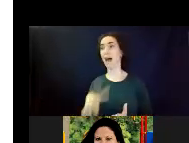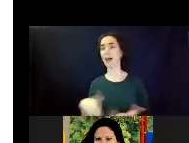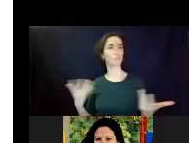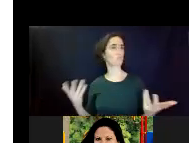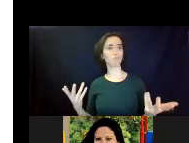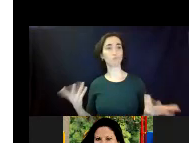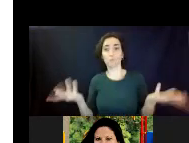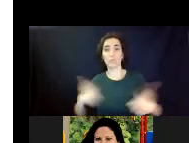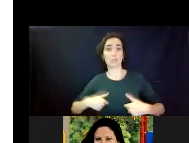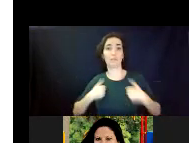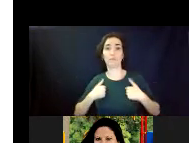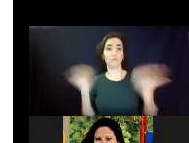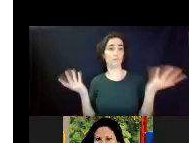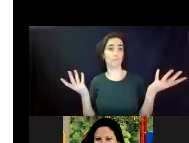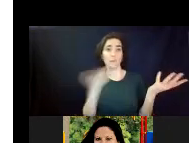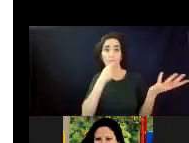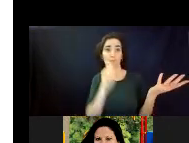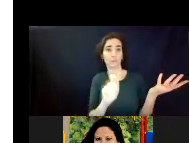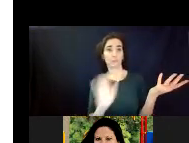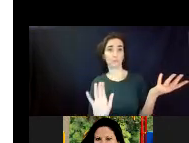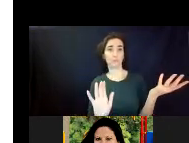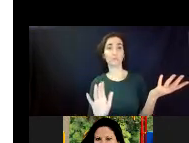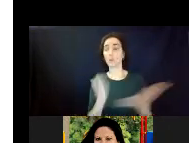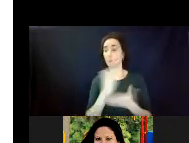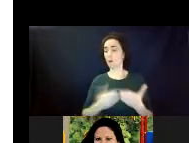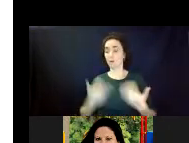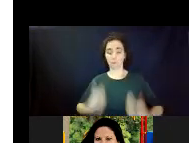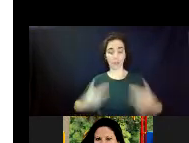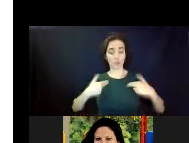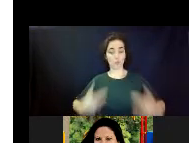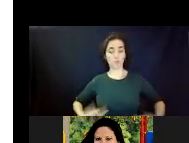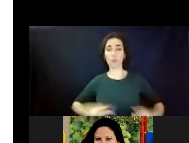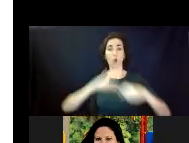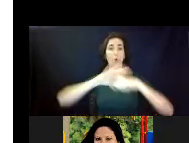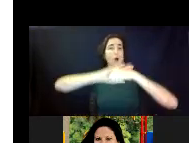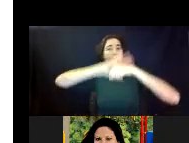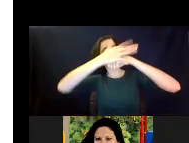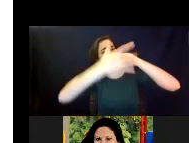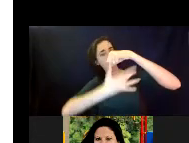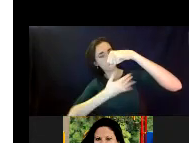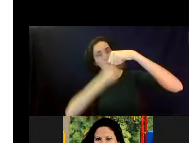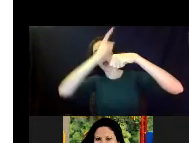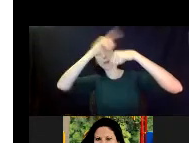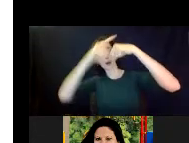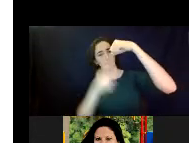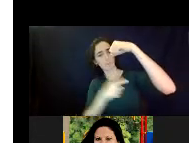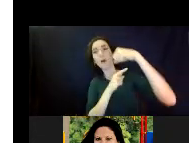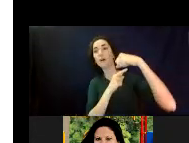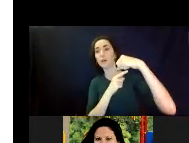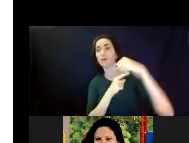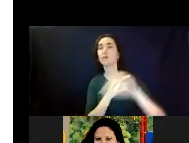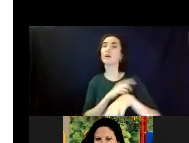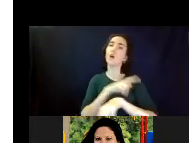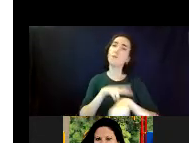just is. It's a part of human existence across the globe. And of course, there